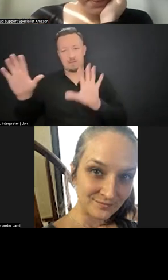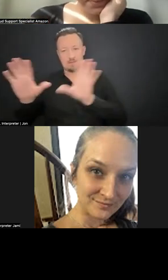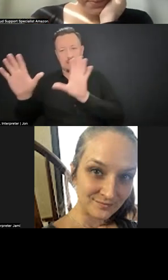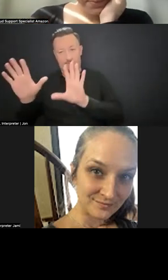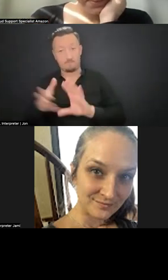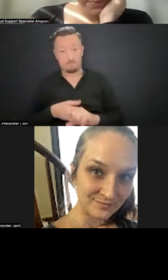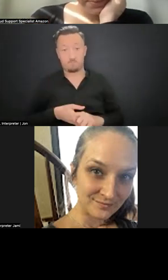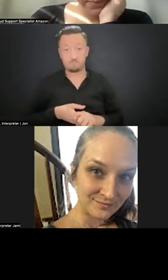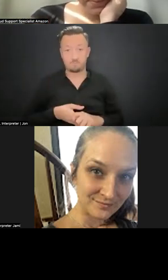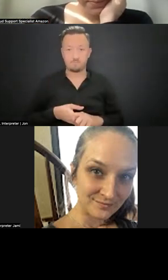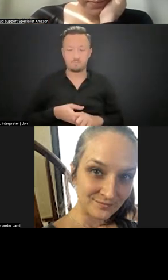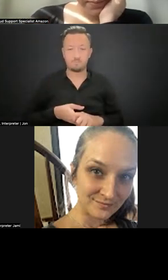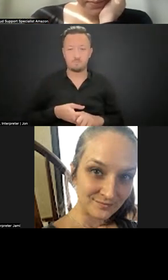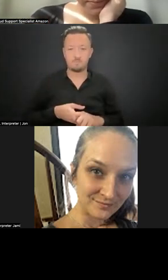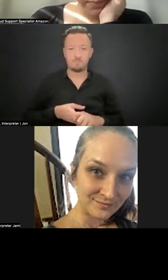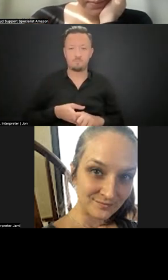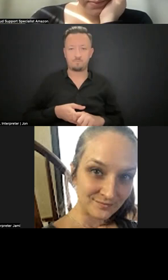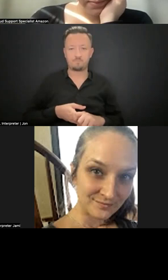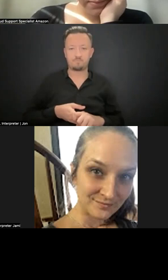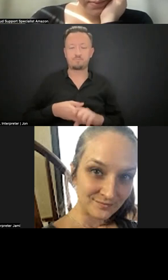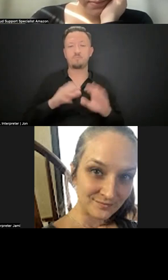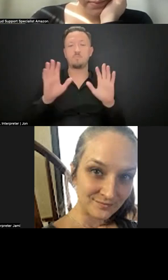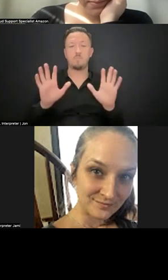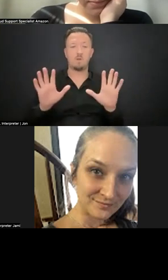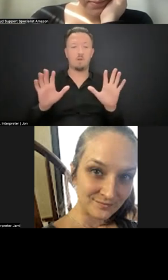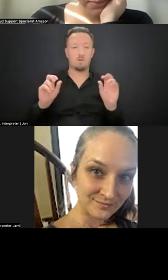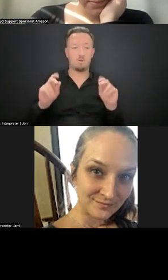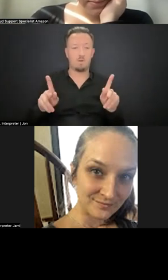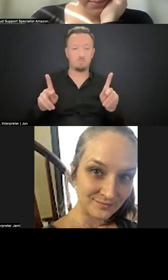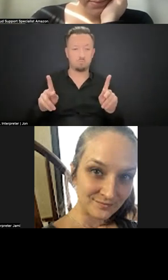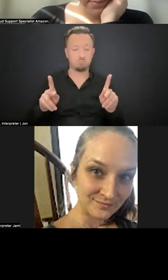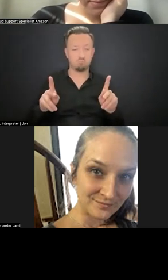All right. So when we have our